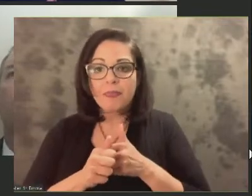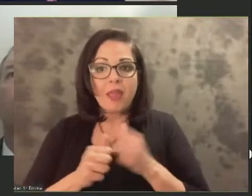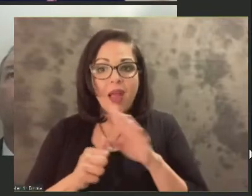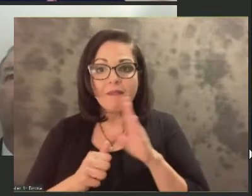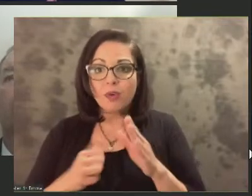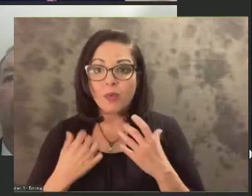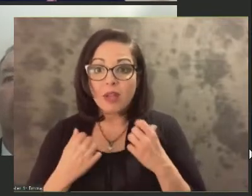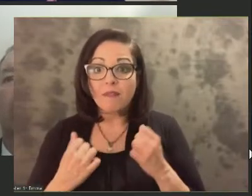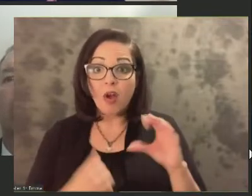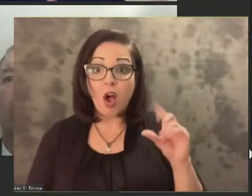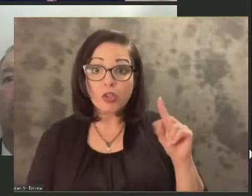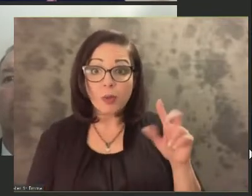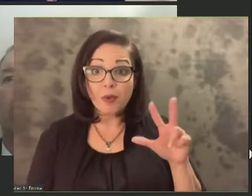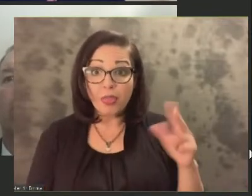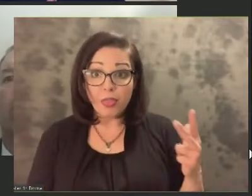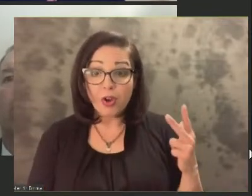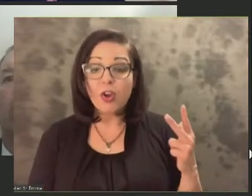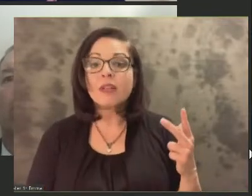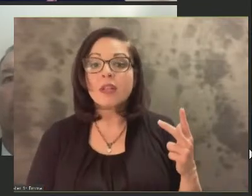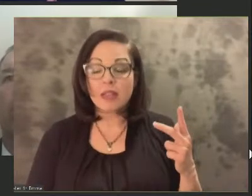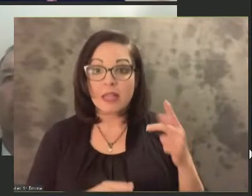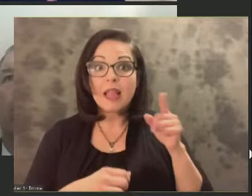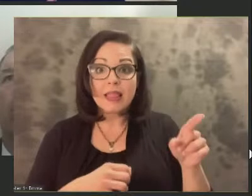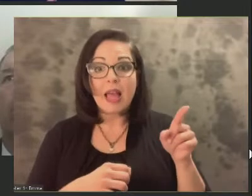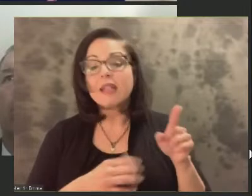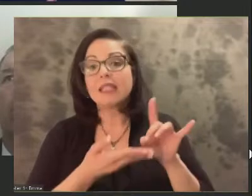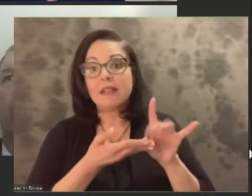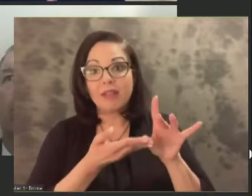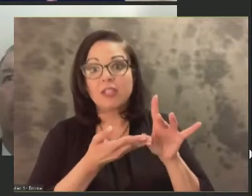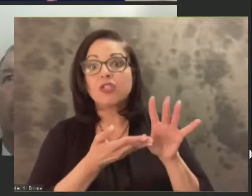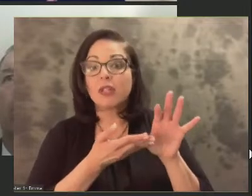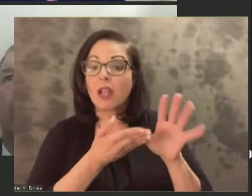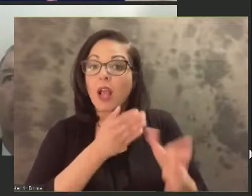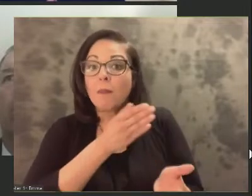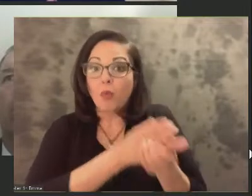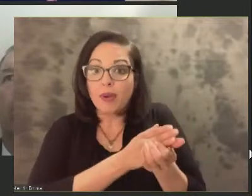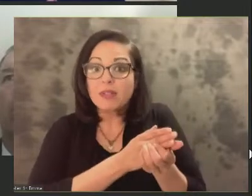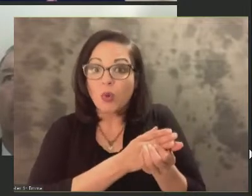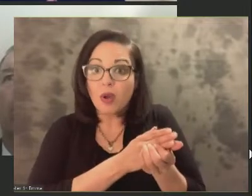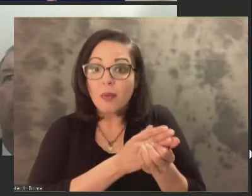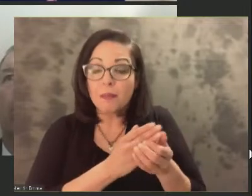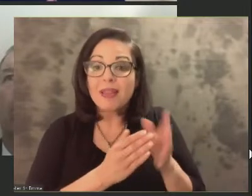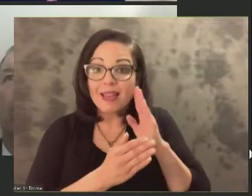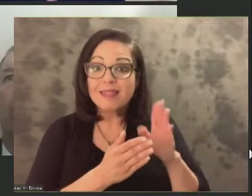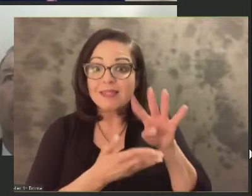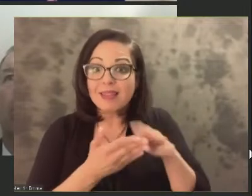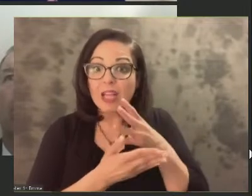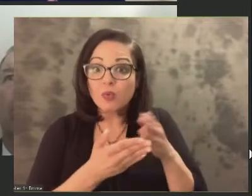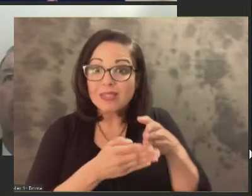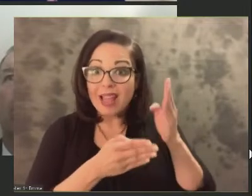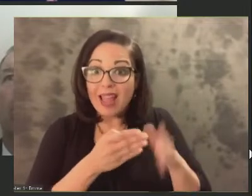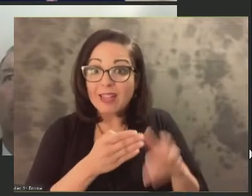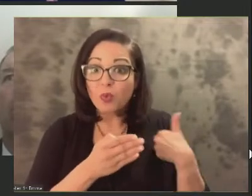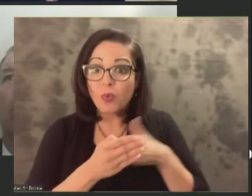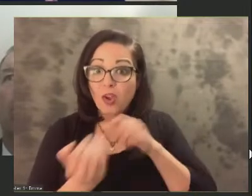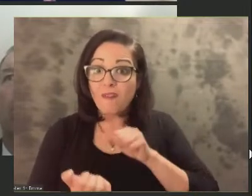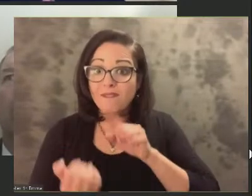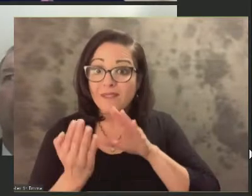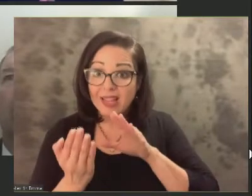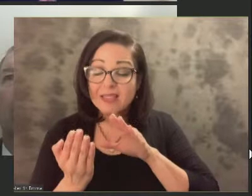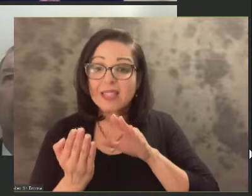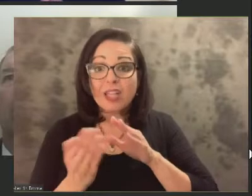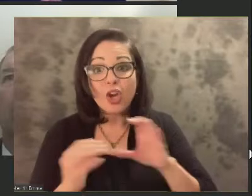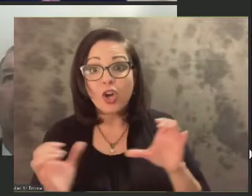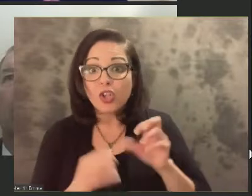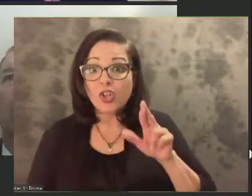3rd, the eviction moratorium is scheduled to end. We are facing a crisis of millions of